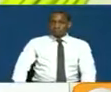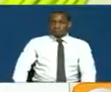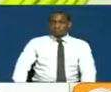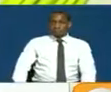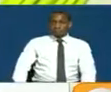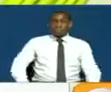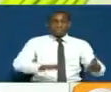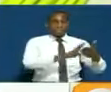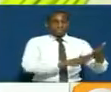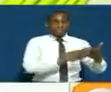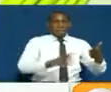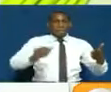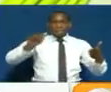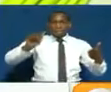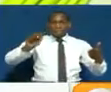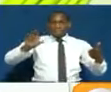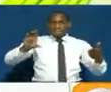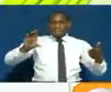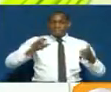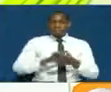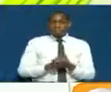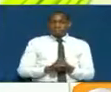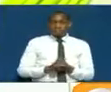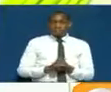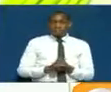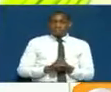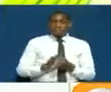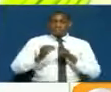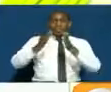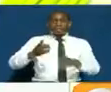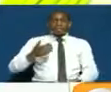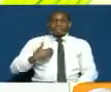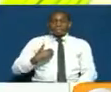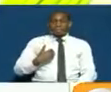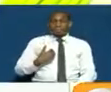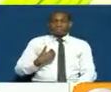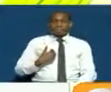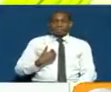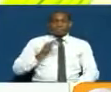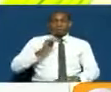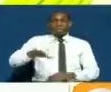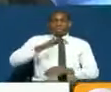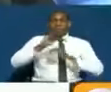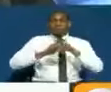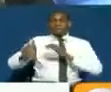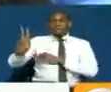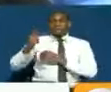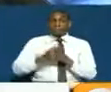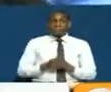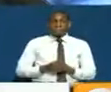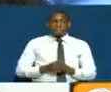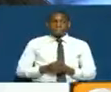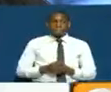Katika structures za ANC, tuko na viongozi kutoka katika sehemu zote za Kenya,